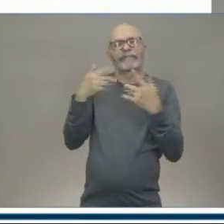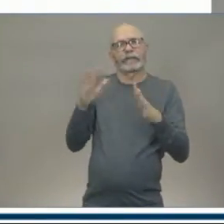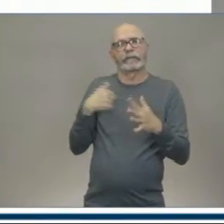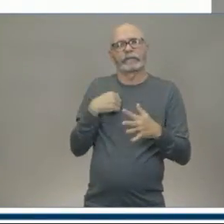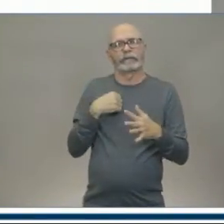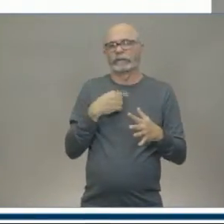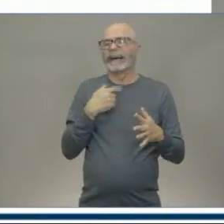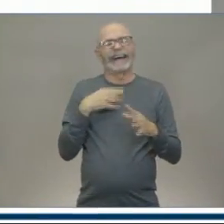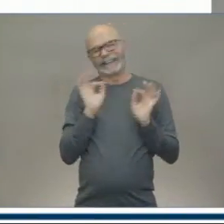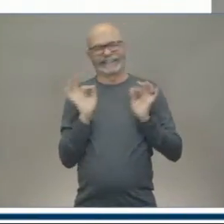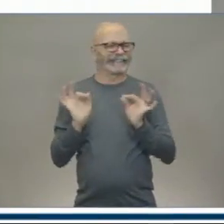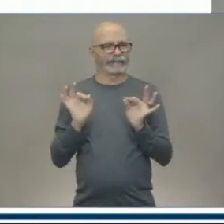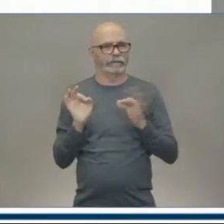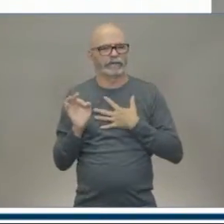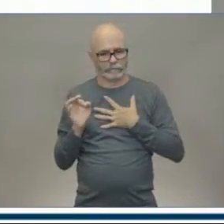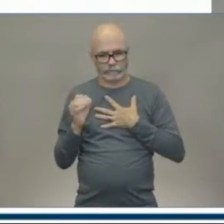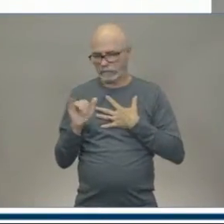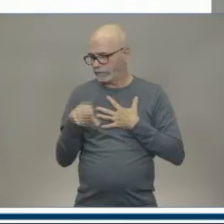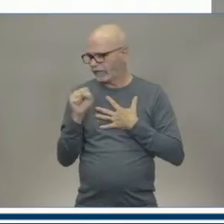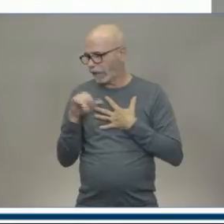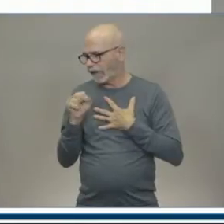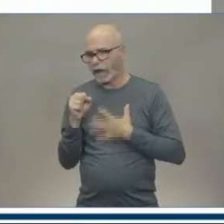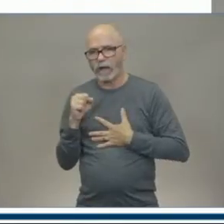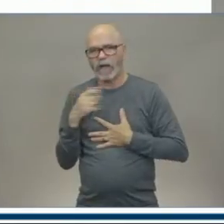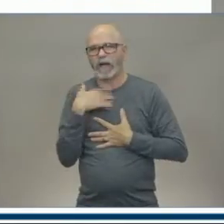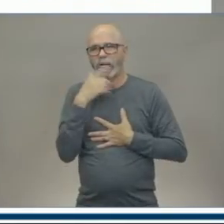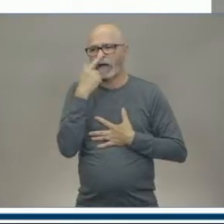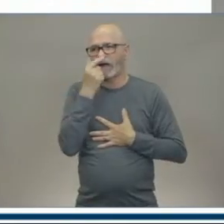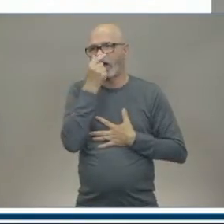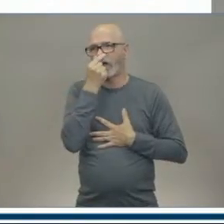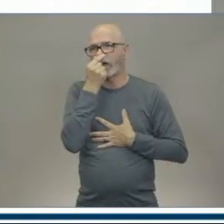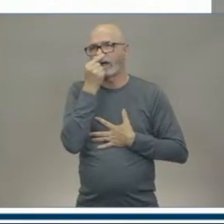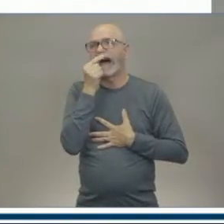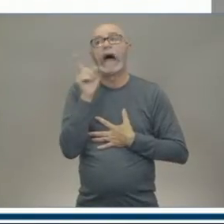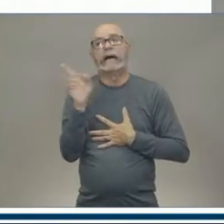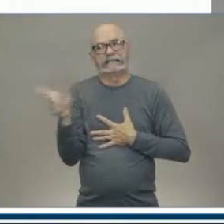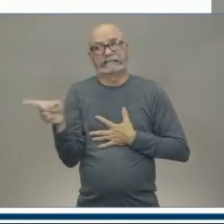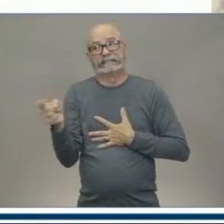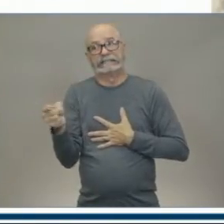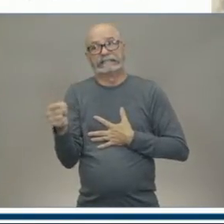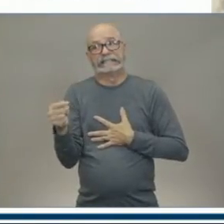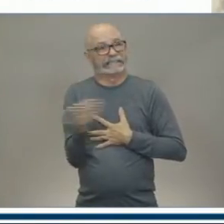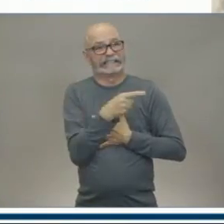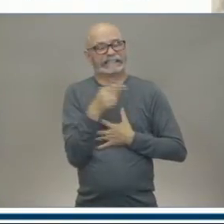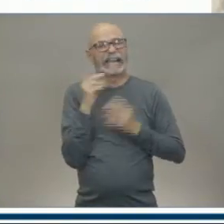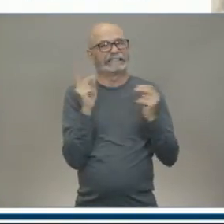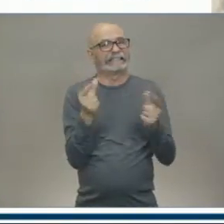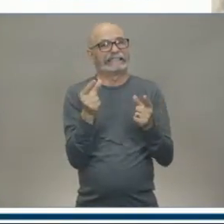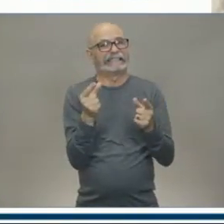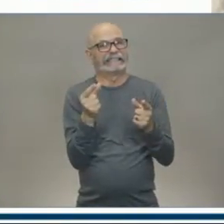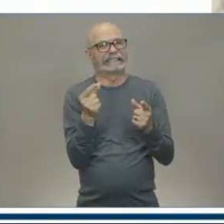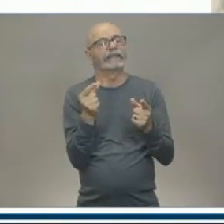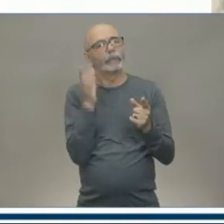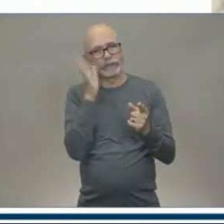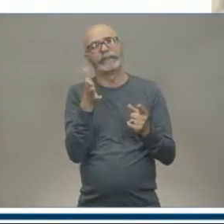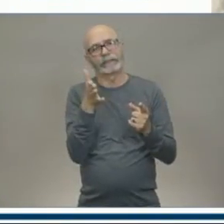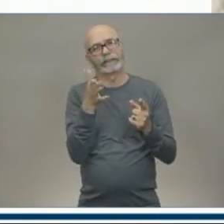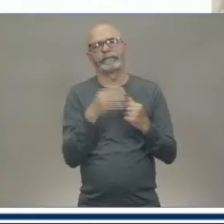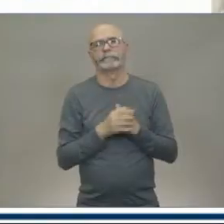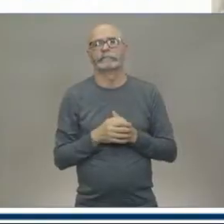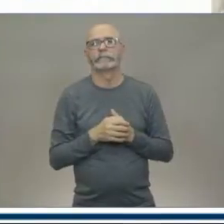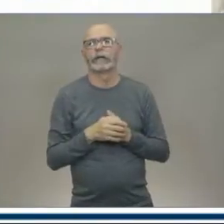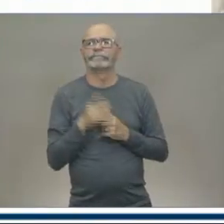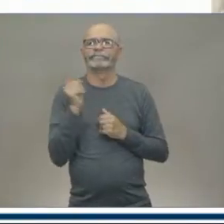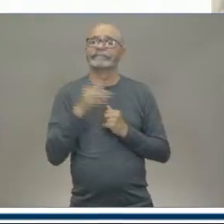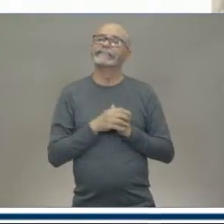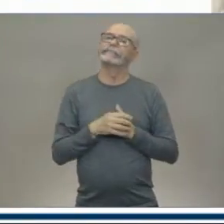sure that they're a priority to make sure they have timely access to testing and results. Related, I think. I mean,